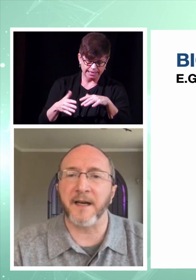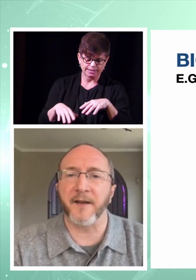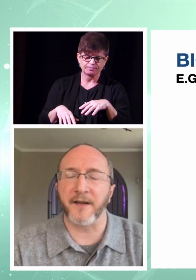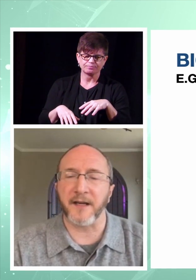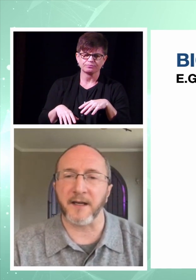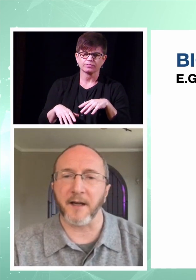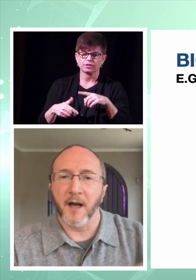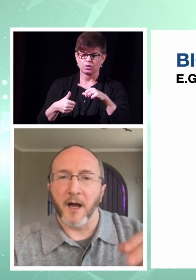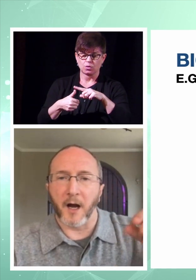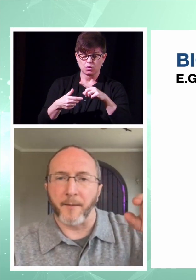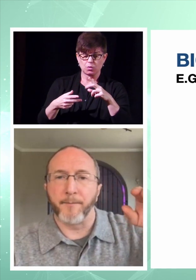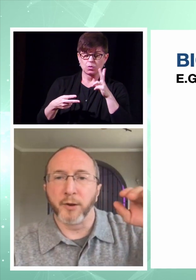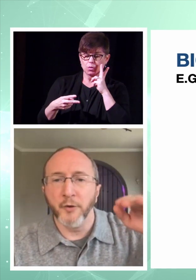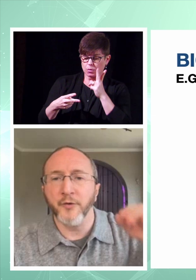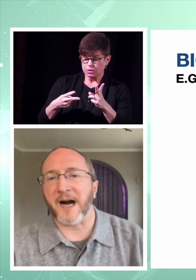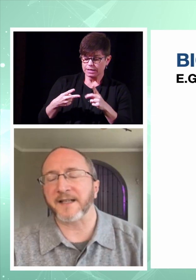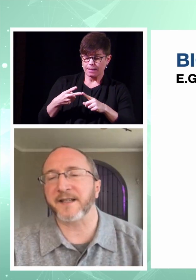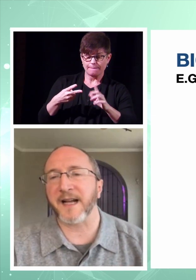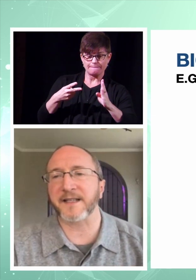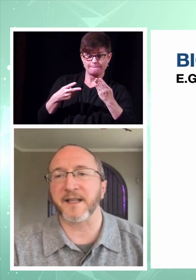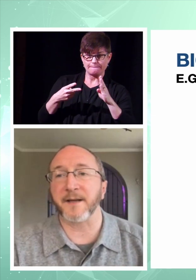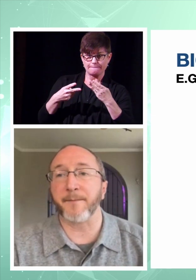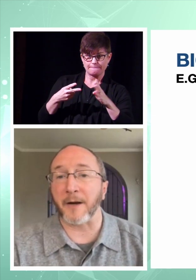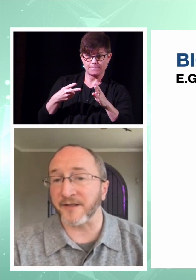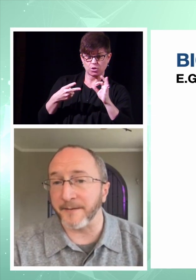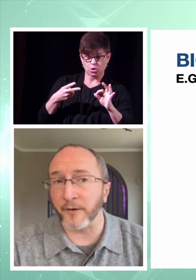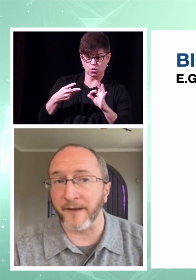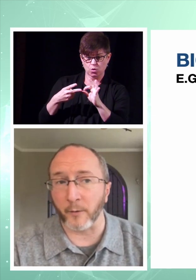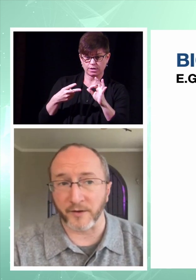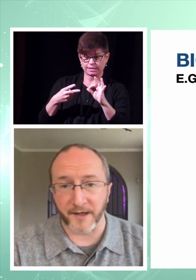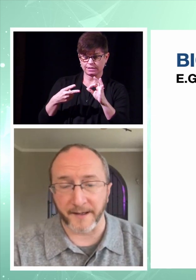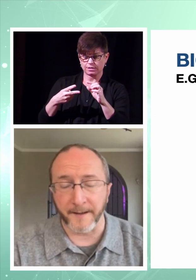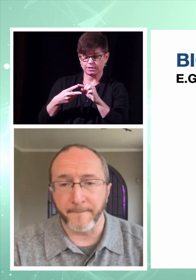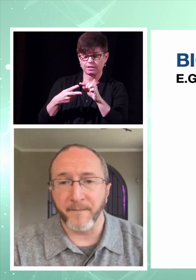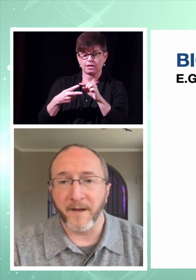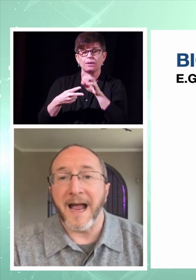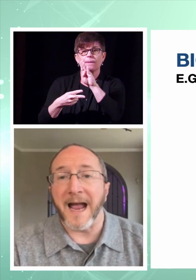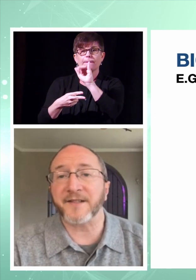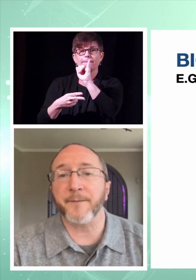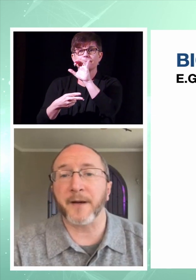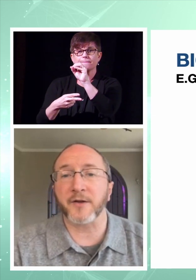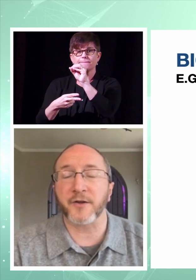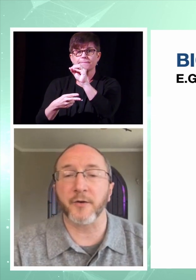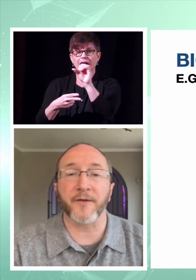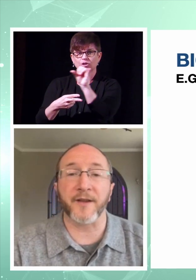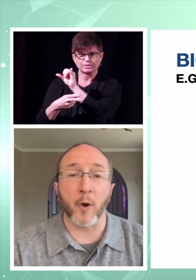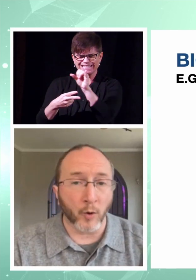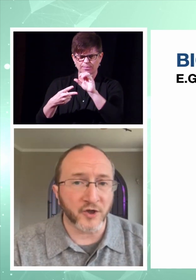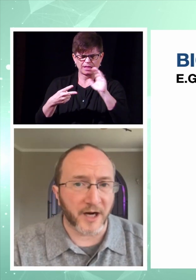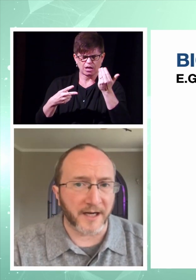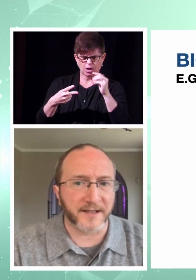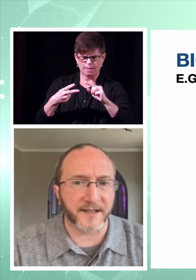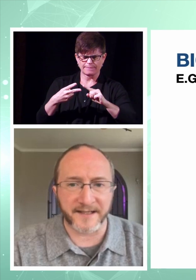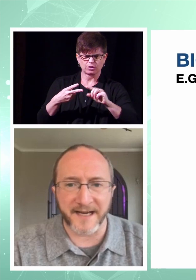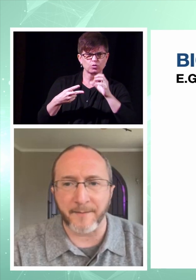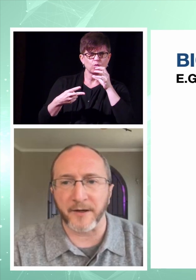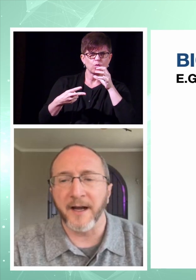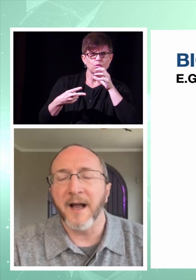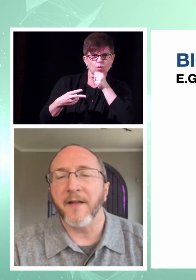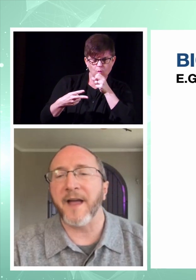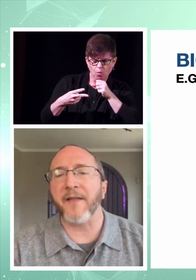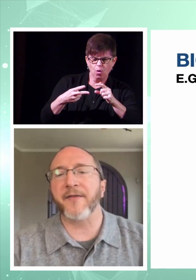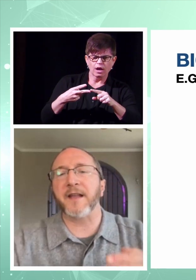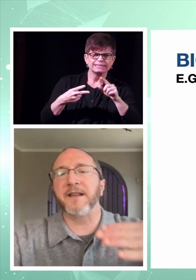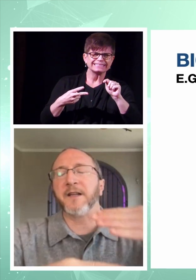is in the blue dots, that's the biosimilar that we're studying, as compared to the orange dots, the